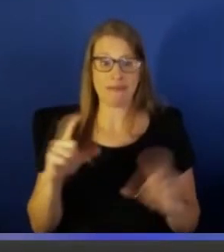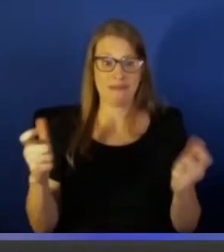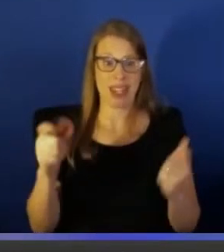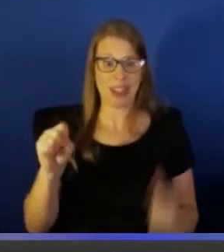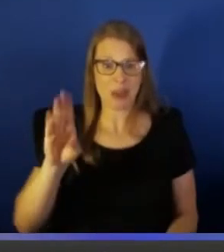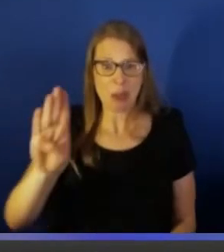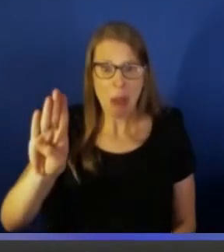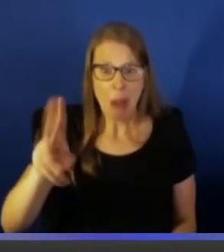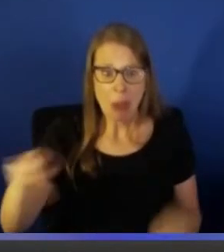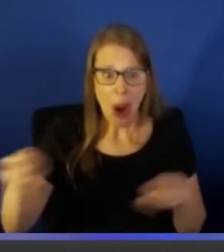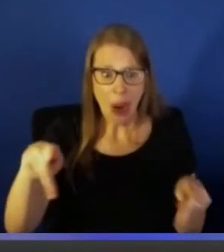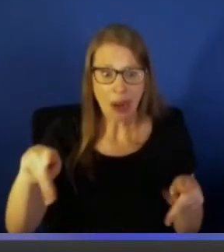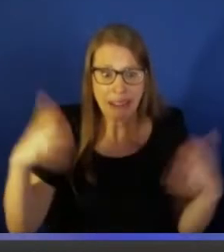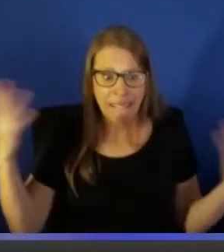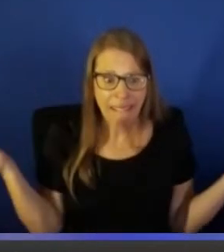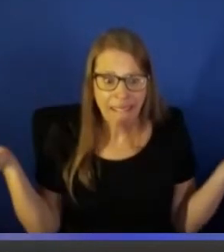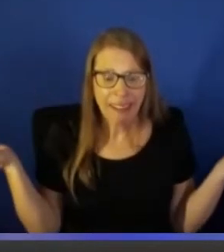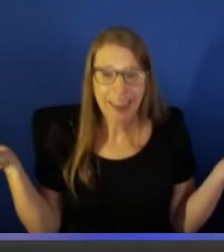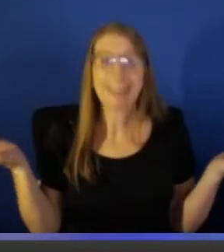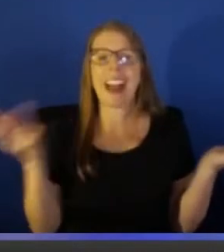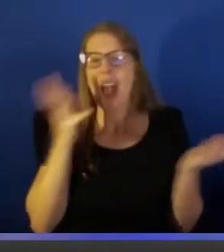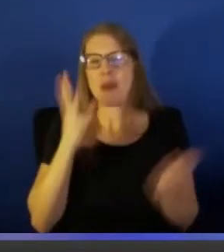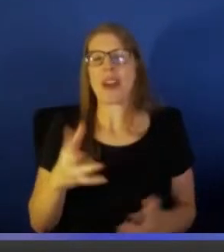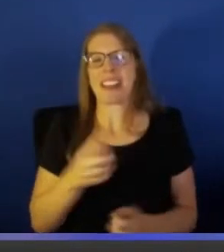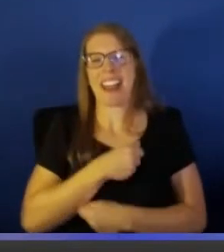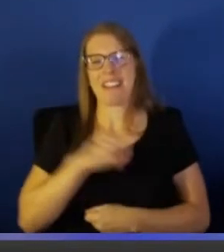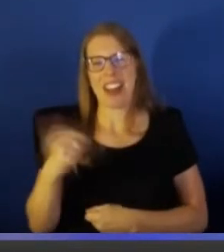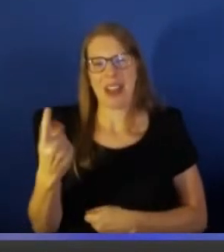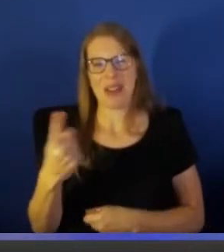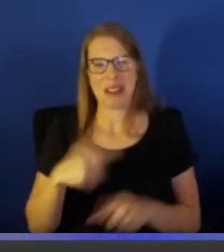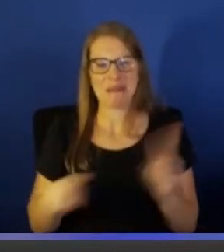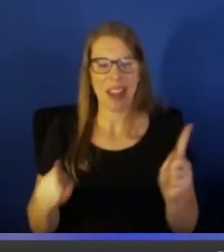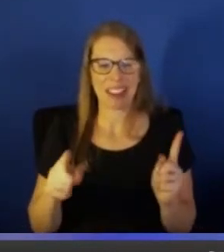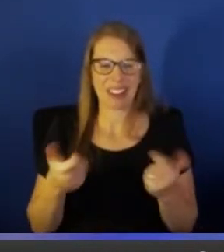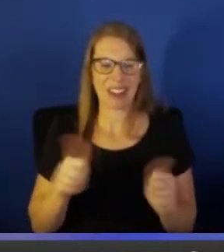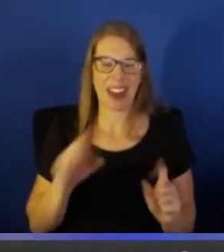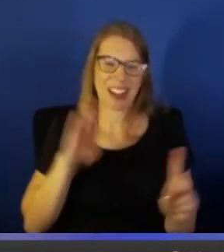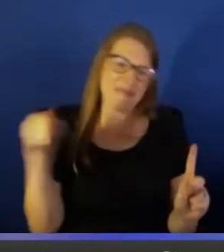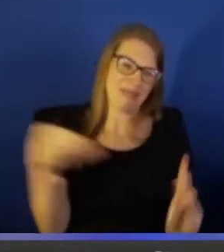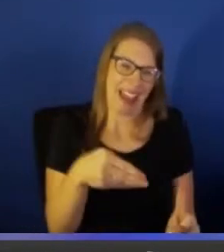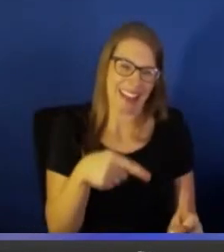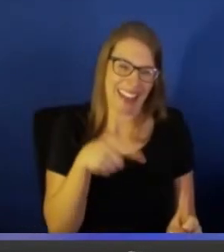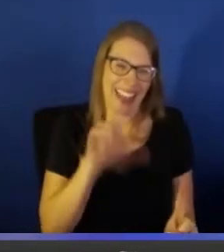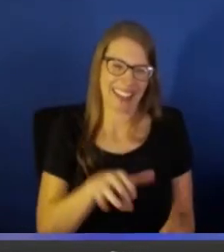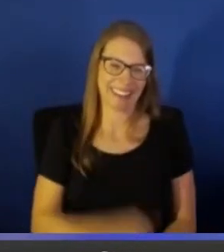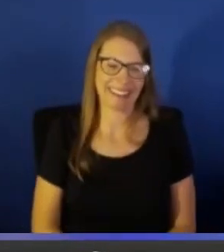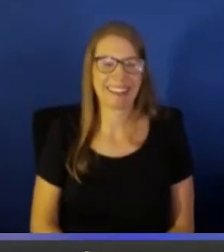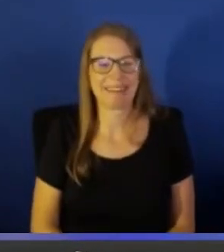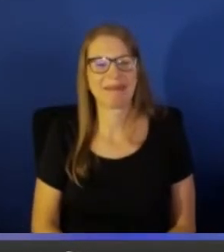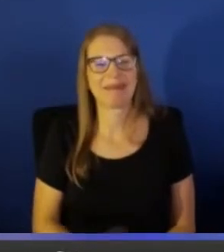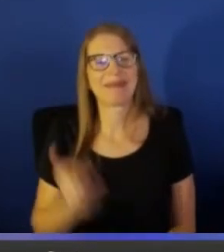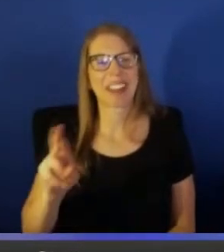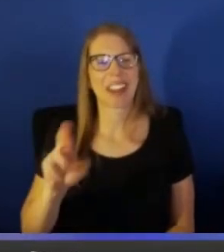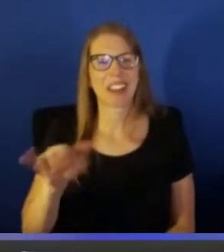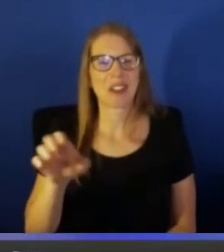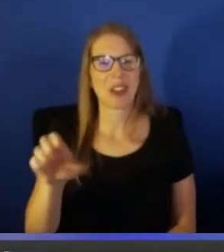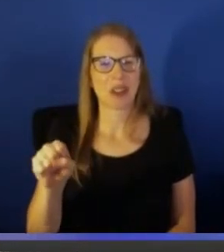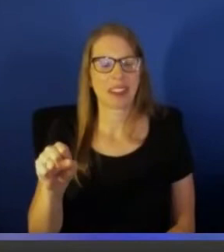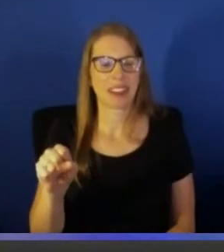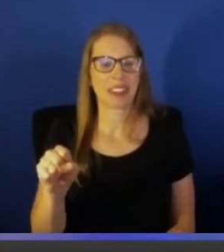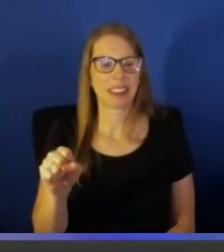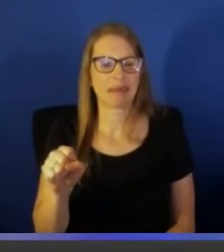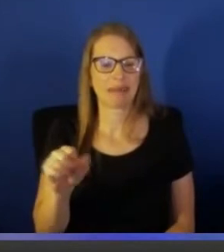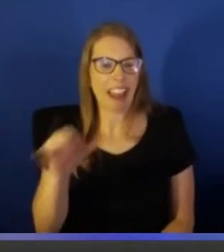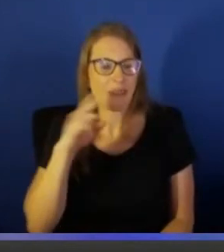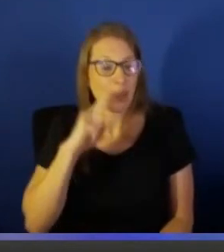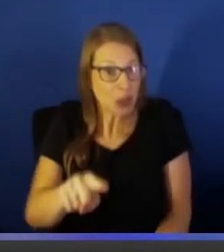would love another one, but we're trying to get back to that, but no. Dr. Jones, what's it been like for you and your department and